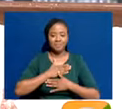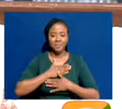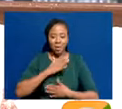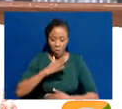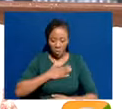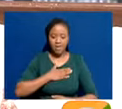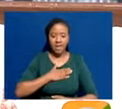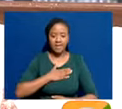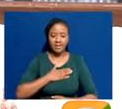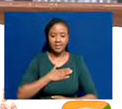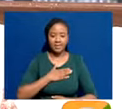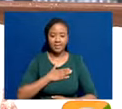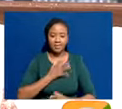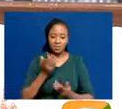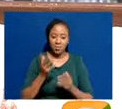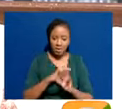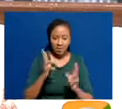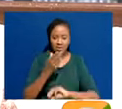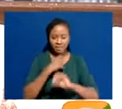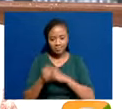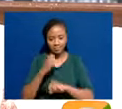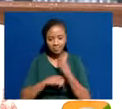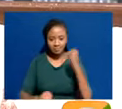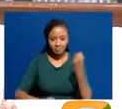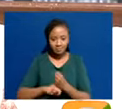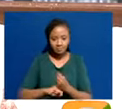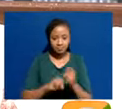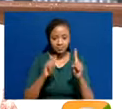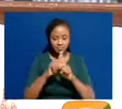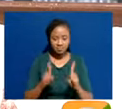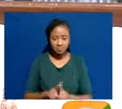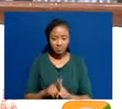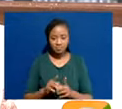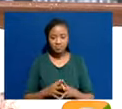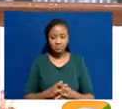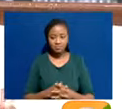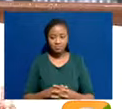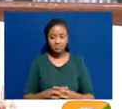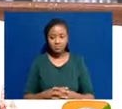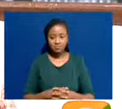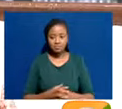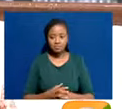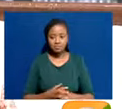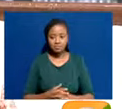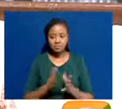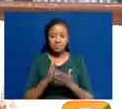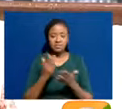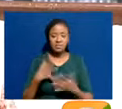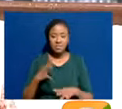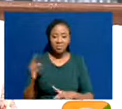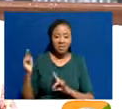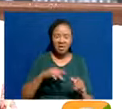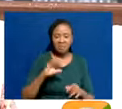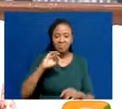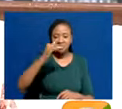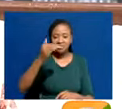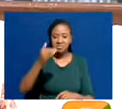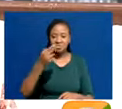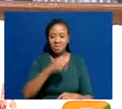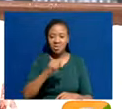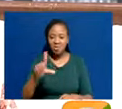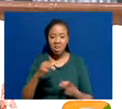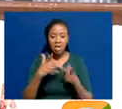I call public participation meetings how many times? Who comes? The same crowd. Who expect maybe something after. Correct. Or